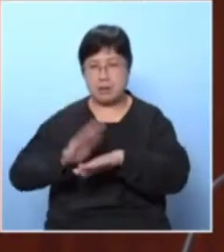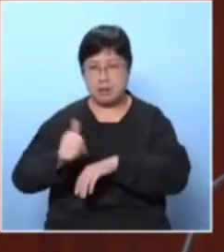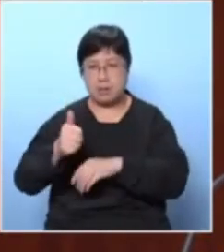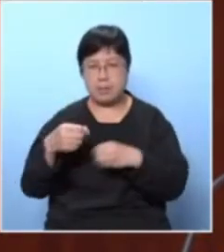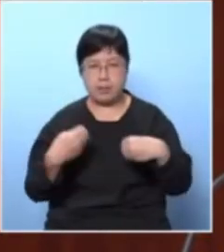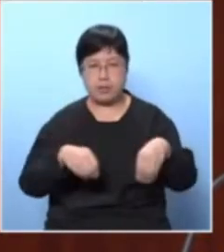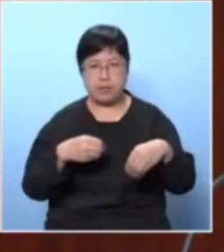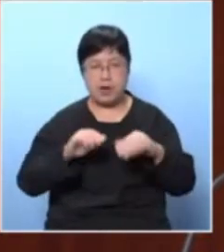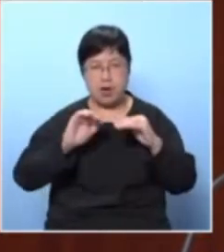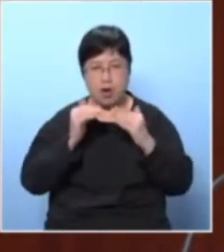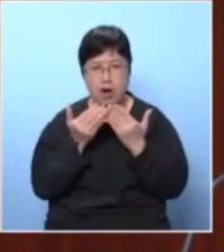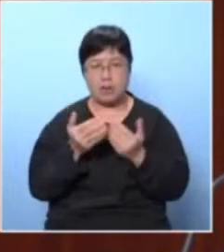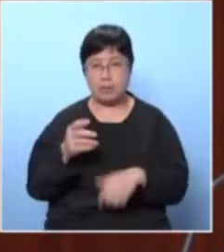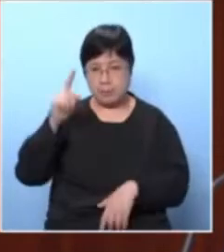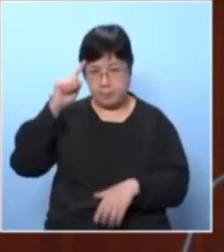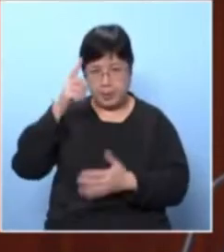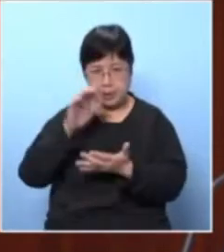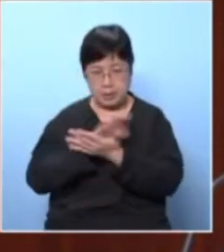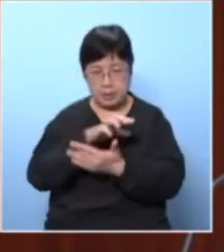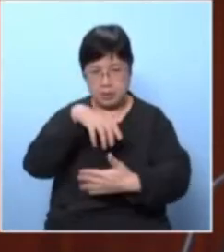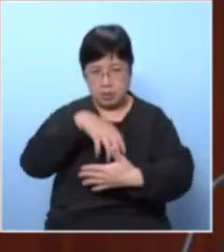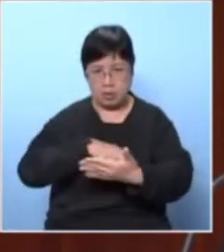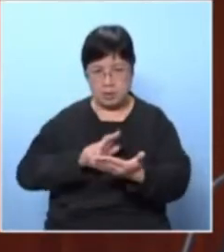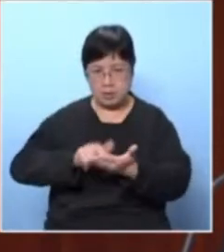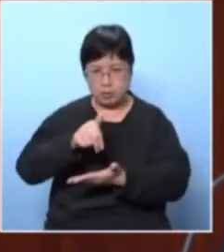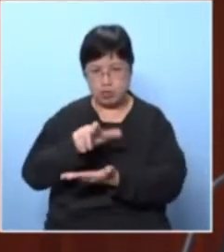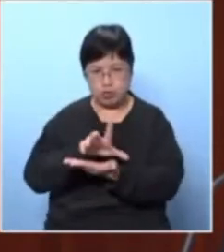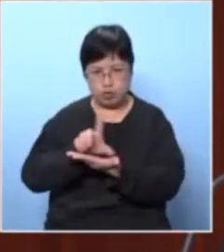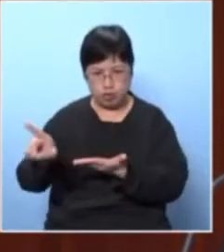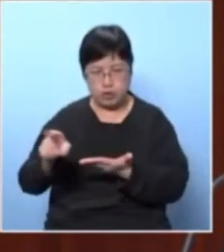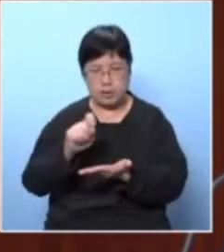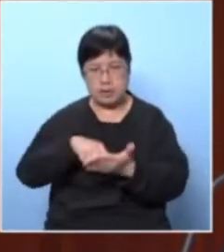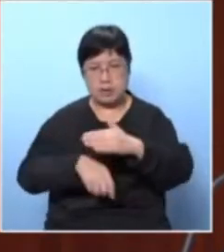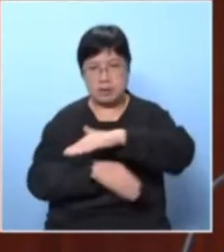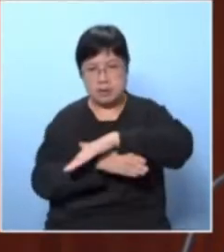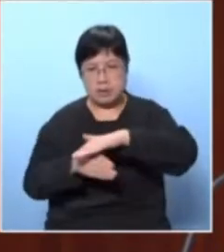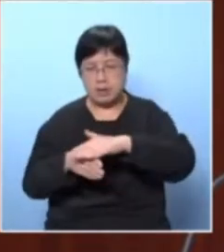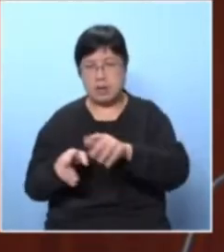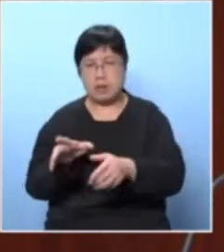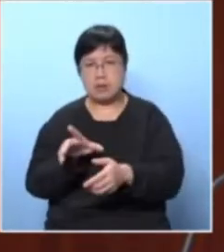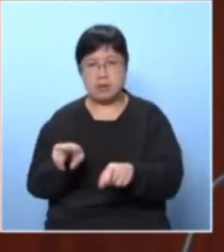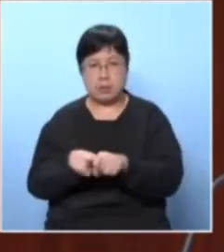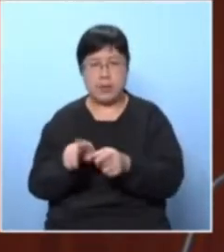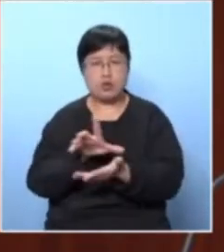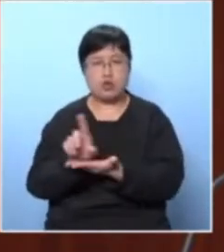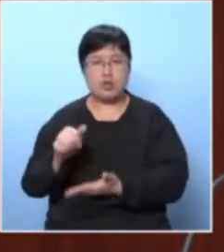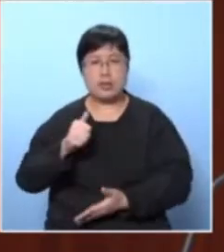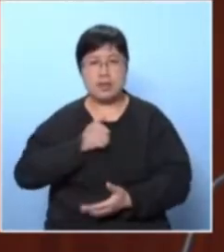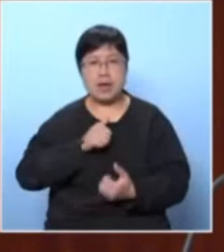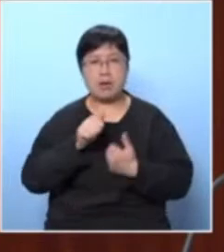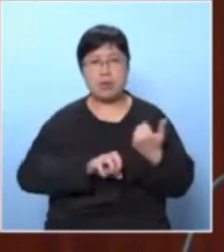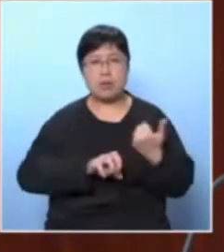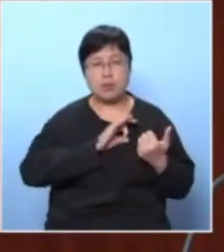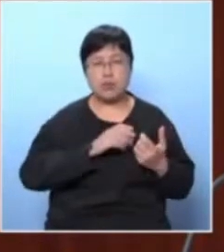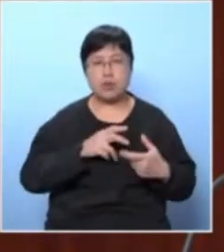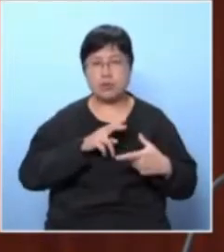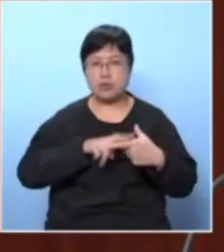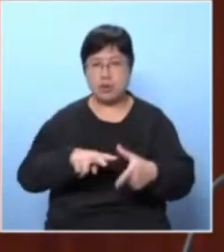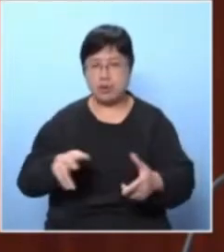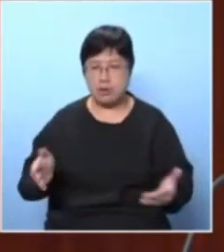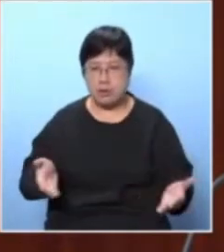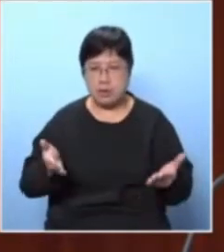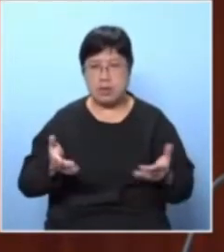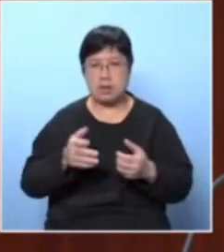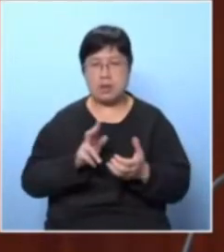Legal Talents Training Academy. We will set up a dedicated office and an expert group within next year to take forward